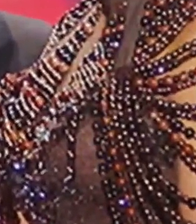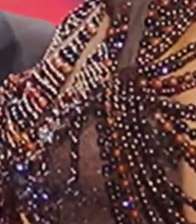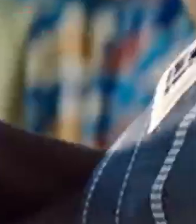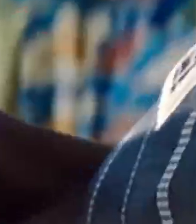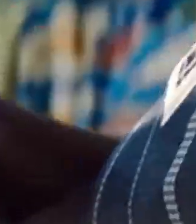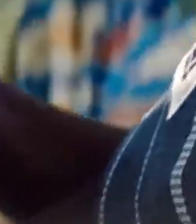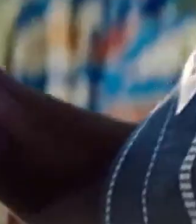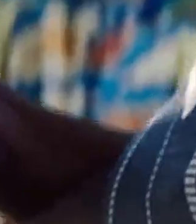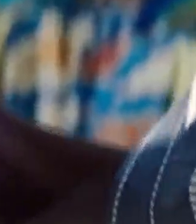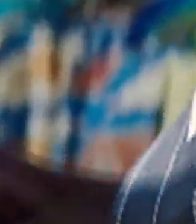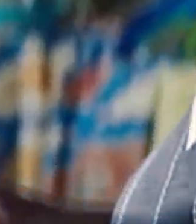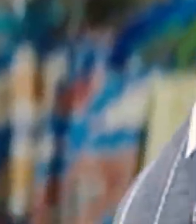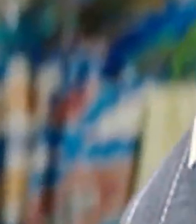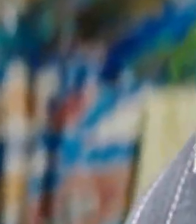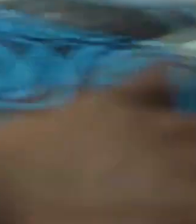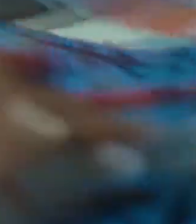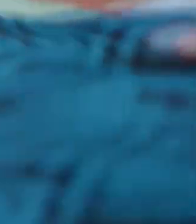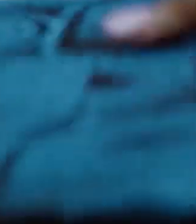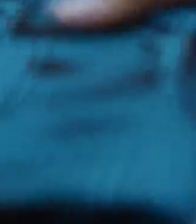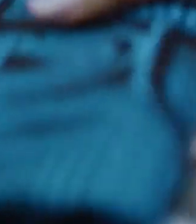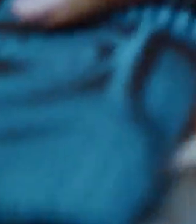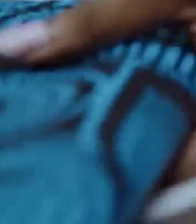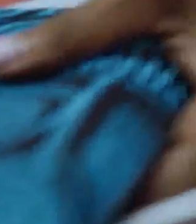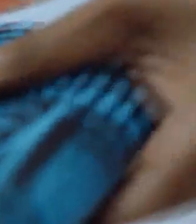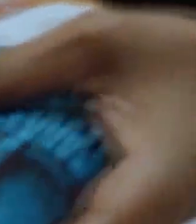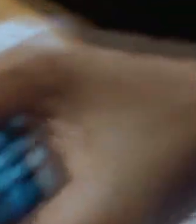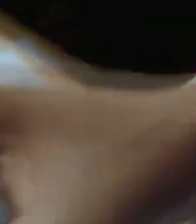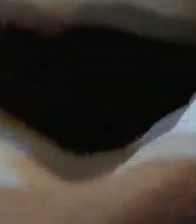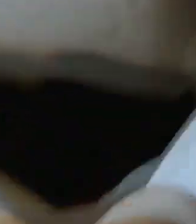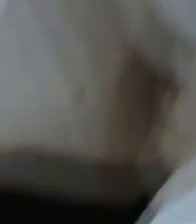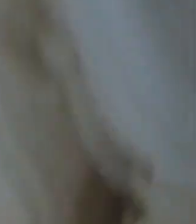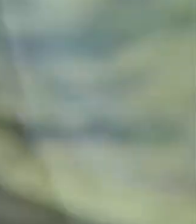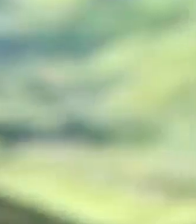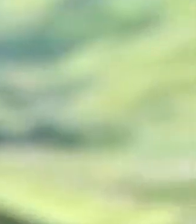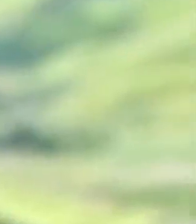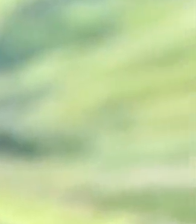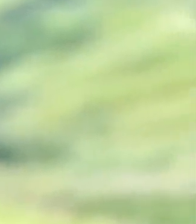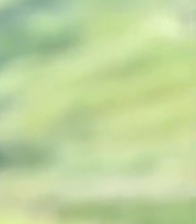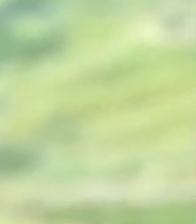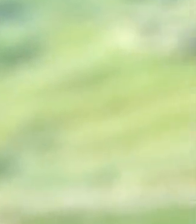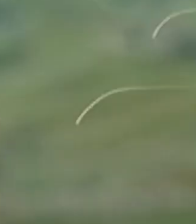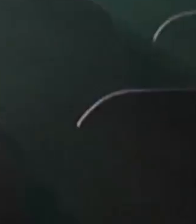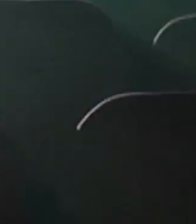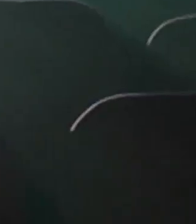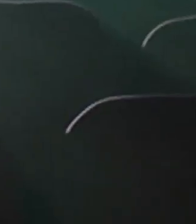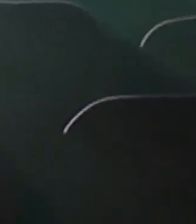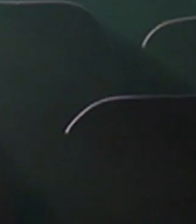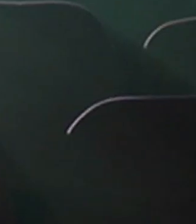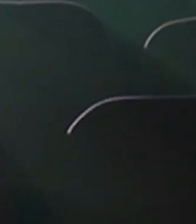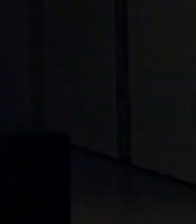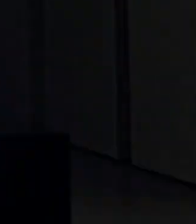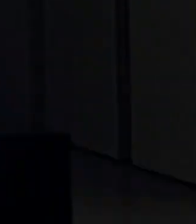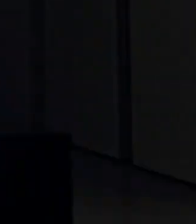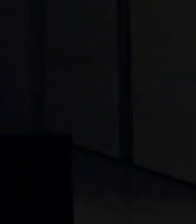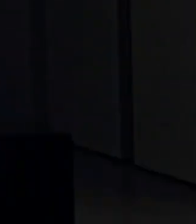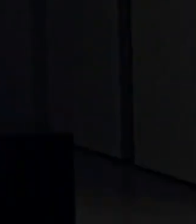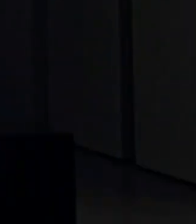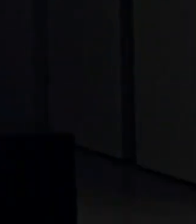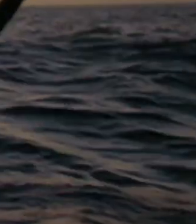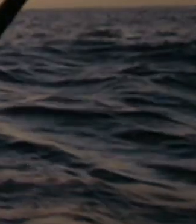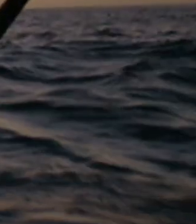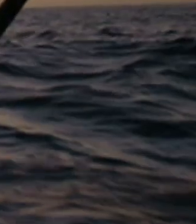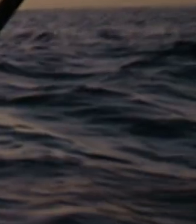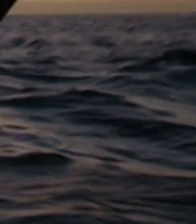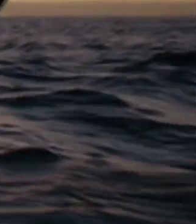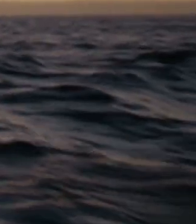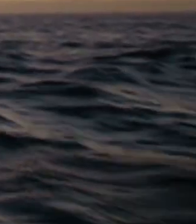has the belief Izandla ziyagezana permanently tattered on my subconscious. Who am I, you ask? I am the one who